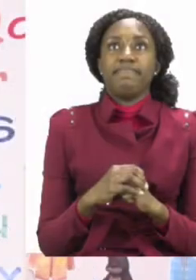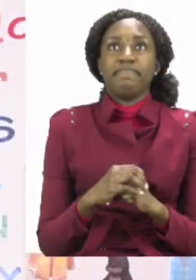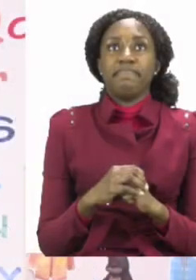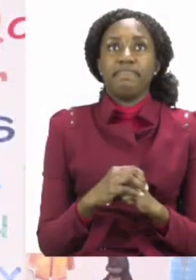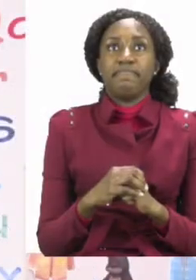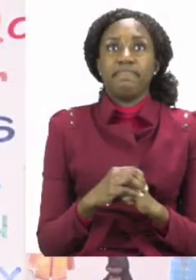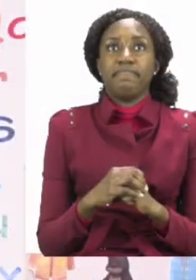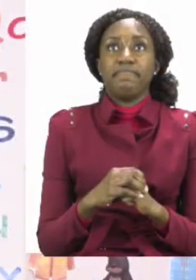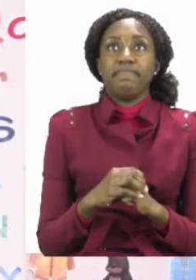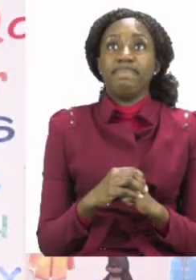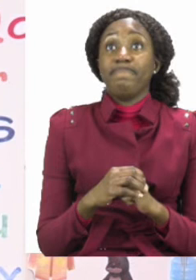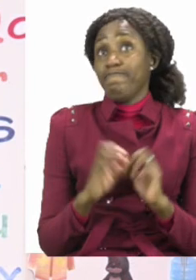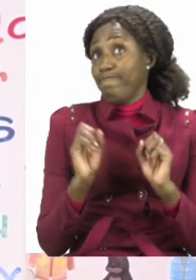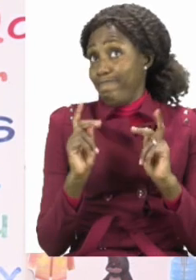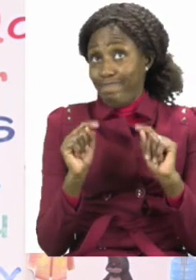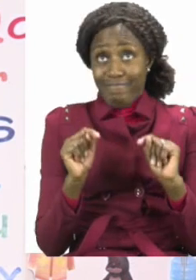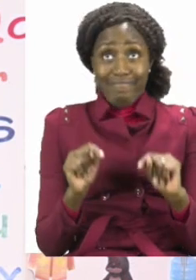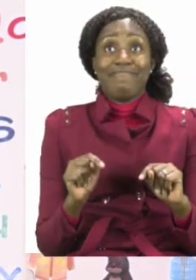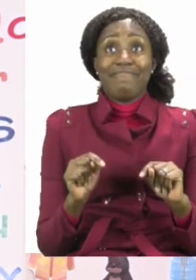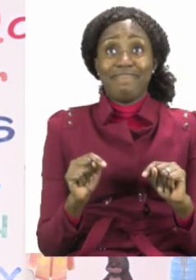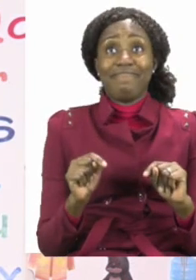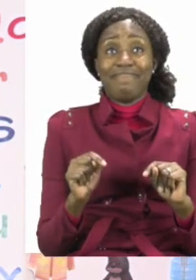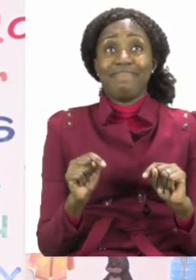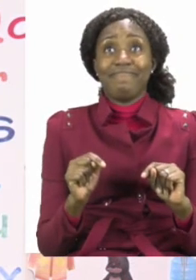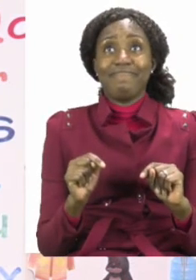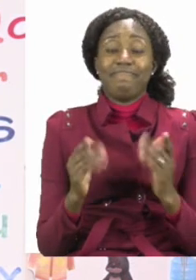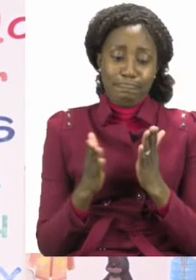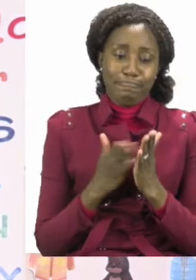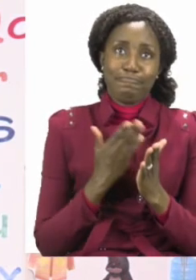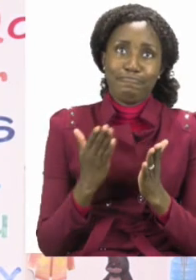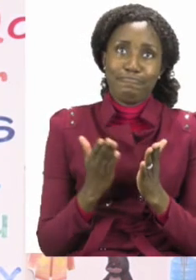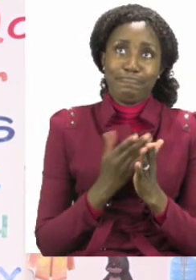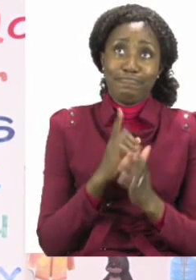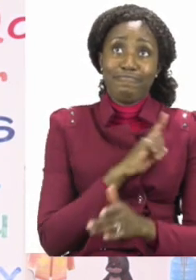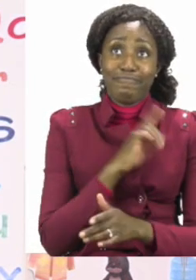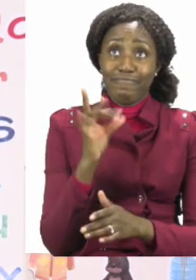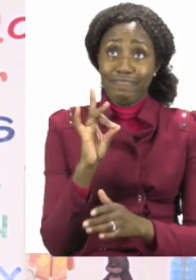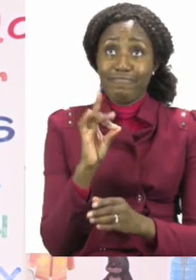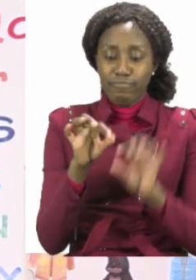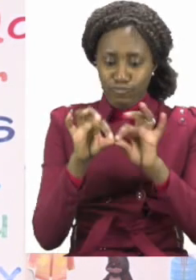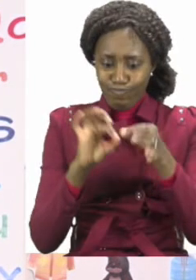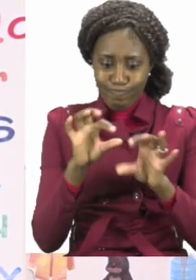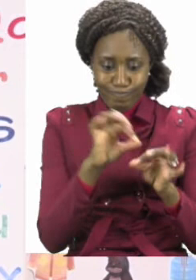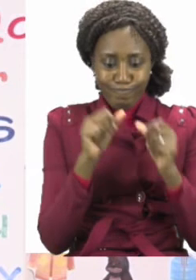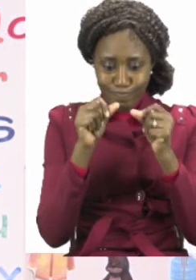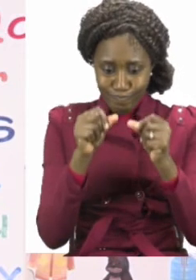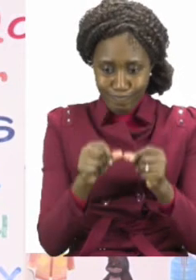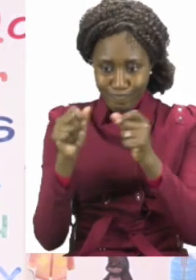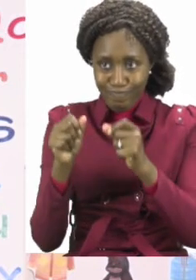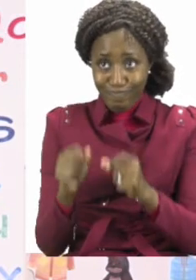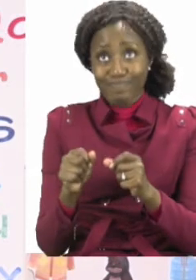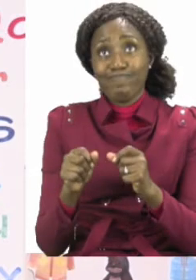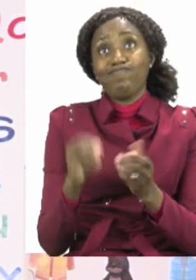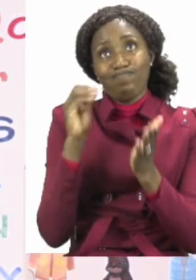For this part of our lesson, boys and girls, we are going to make a collage. Let's turn our